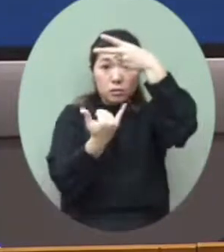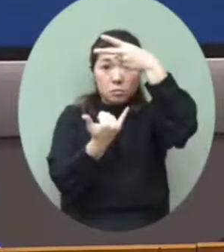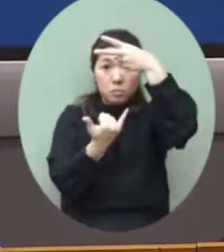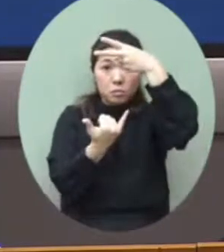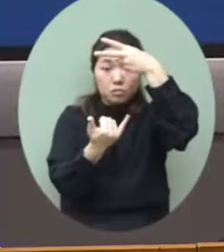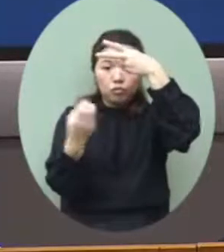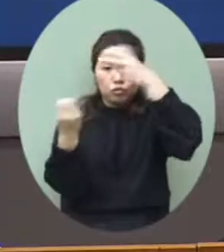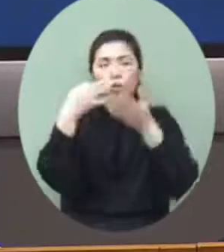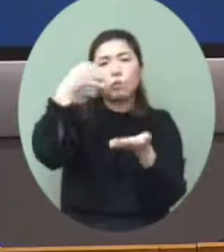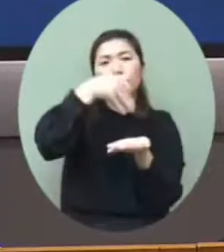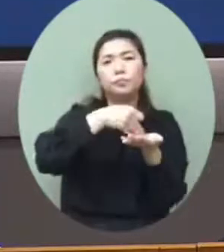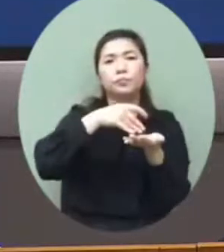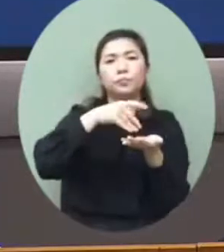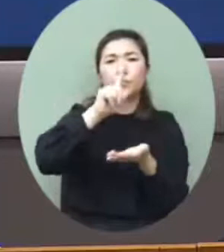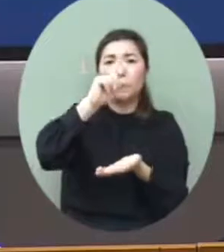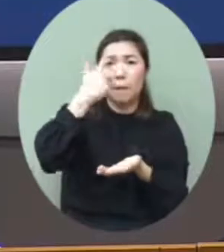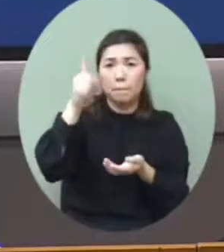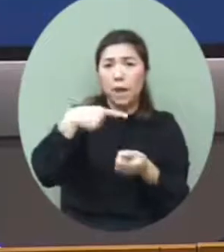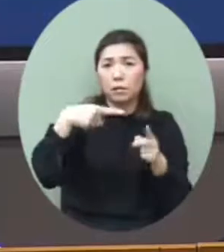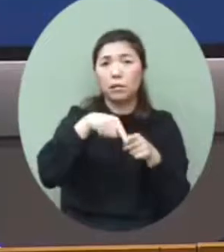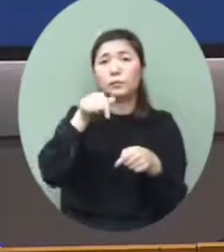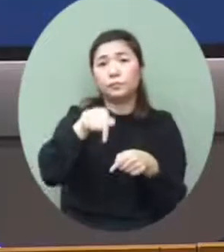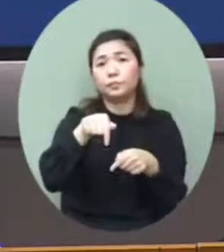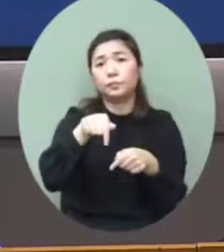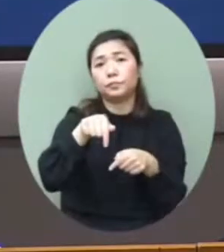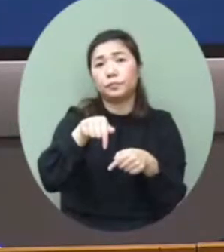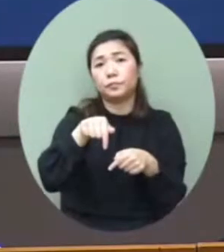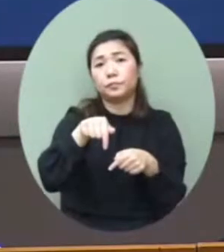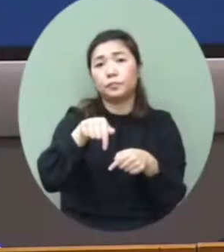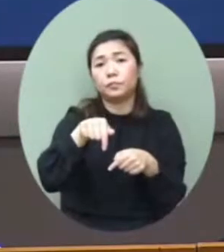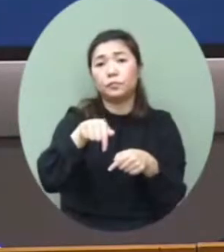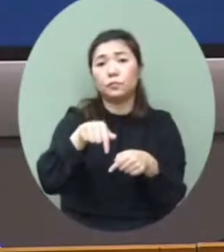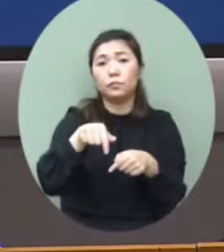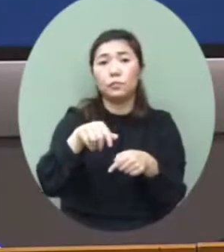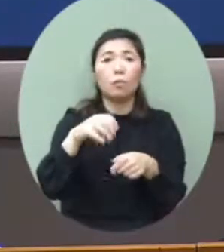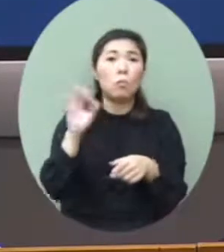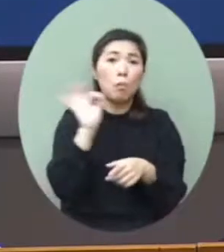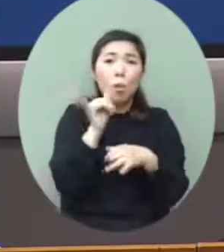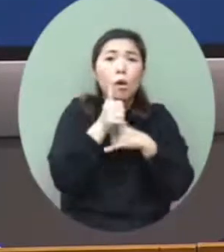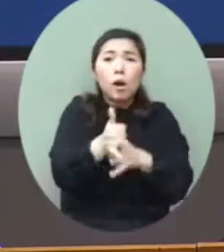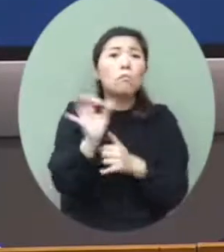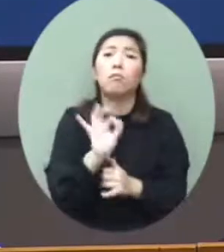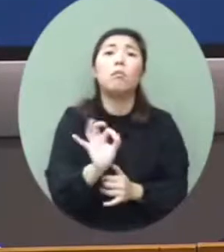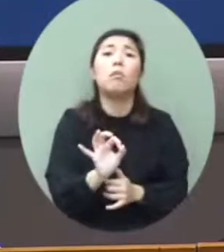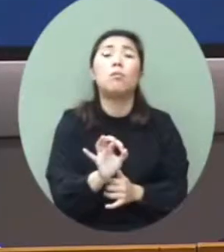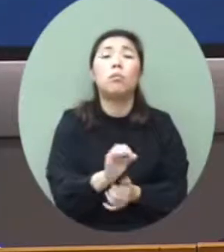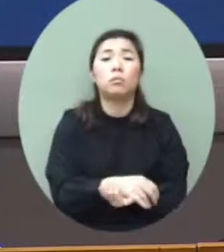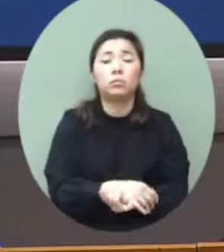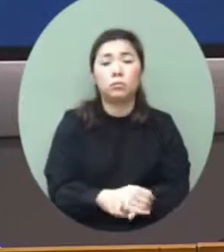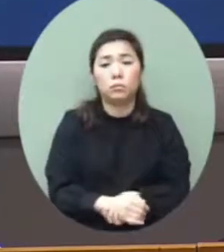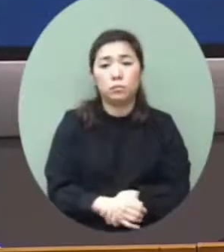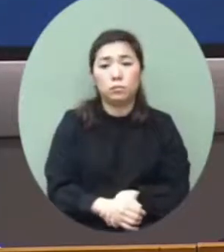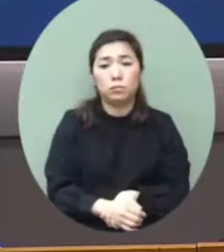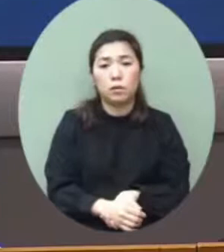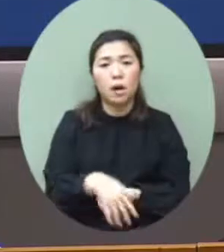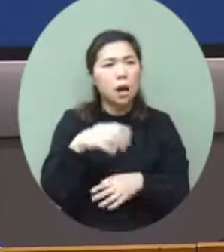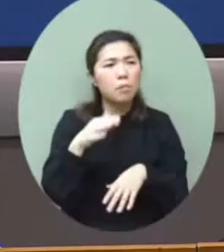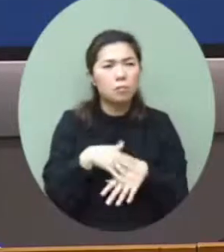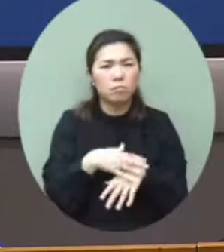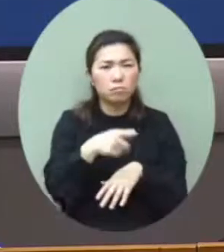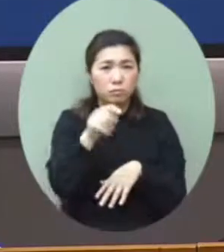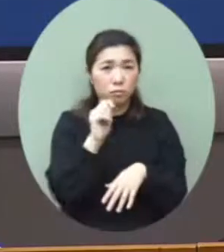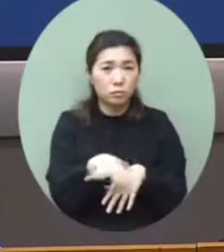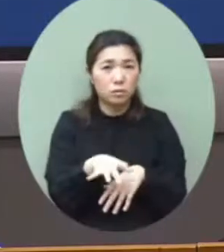For the 180,000 odd cases who were infected after February